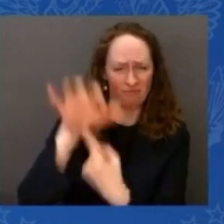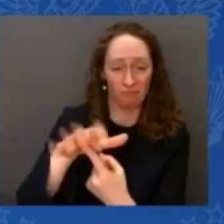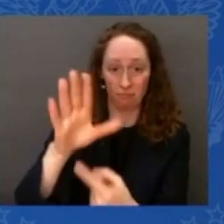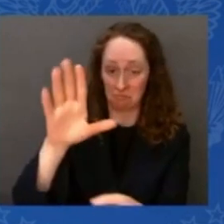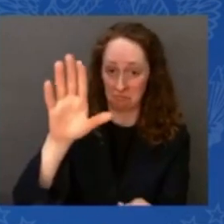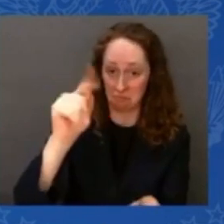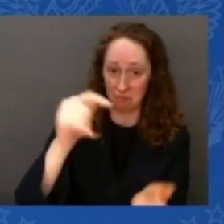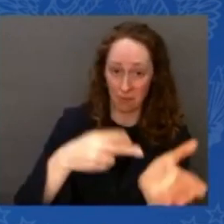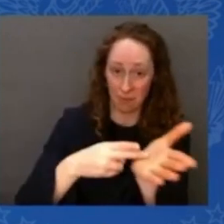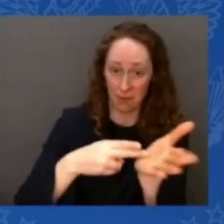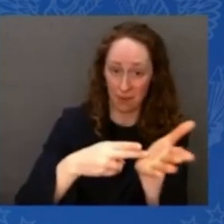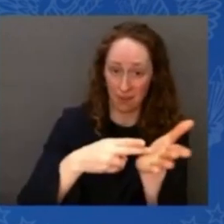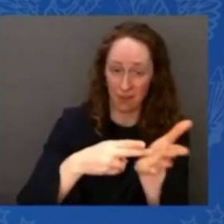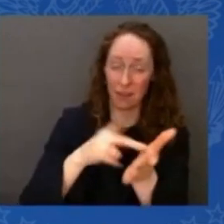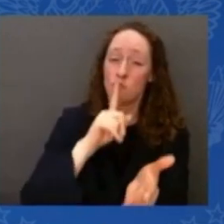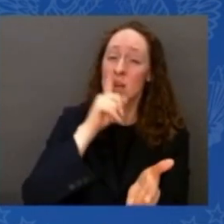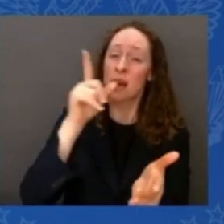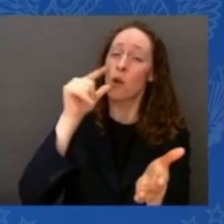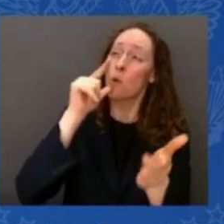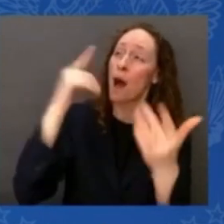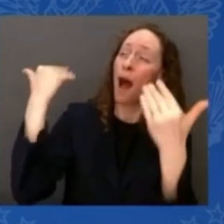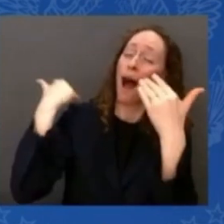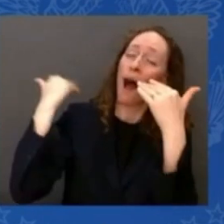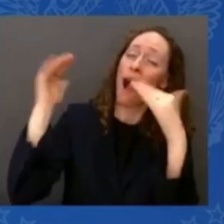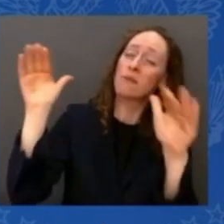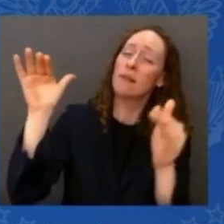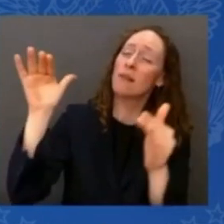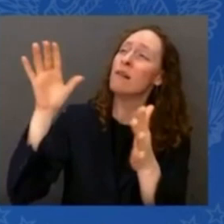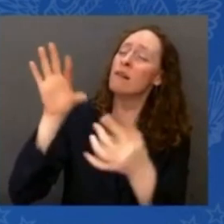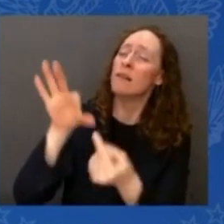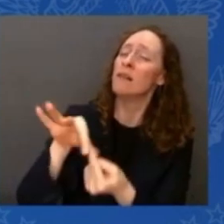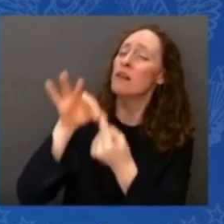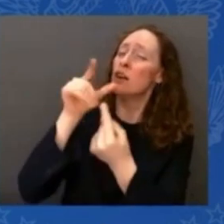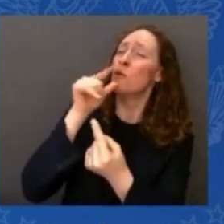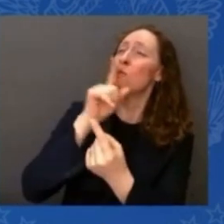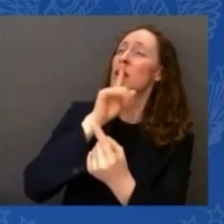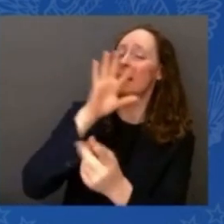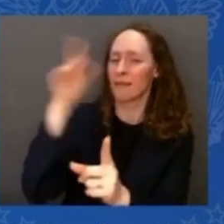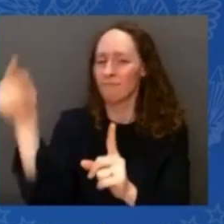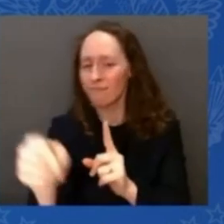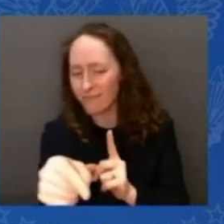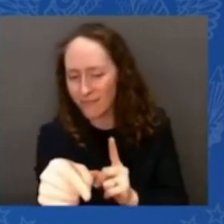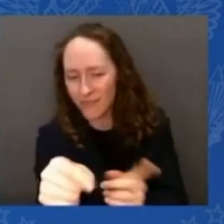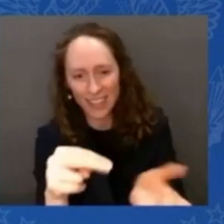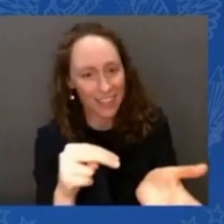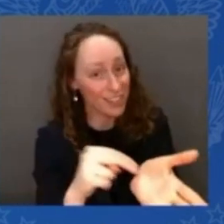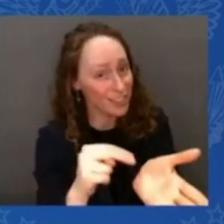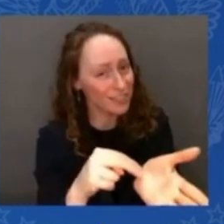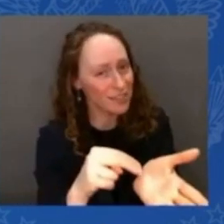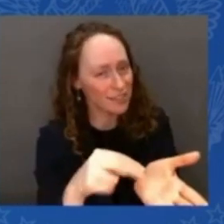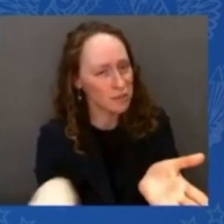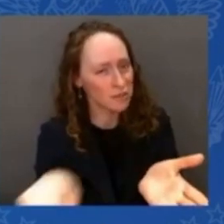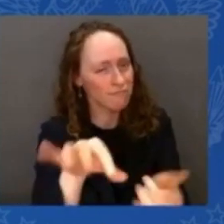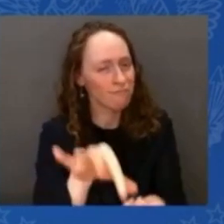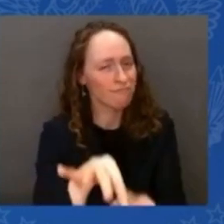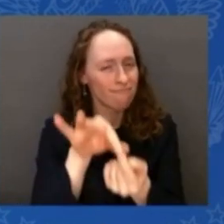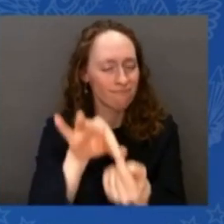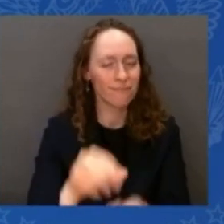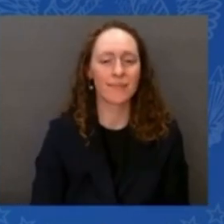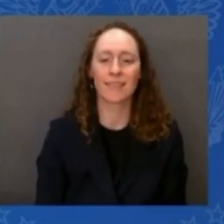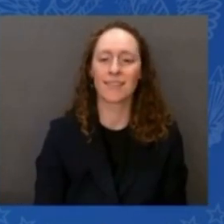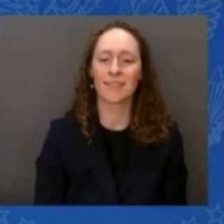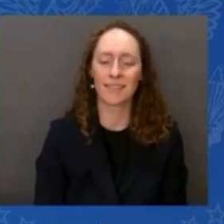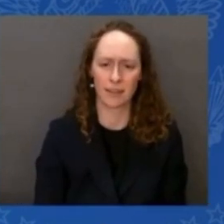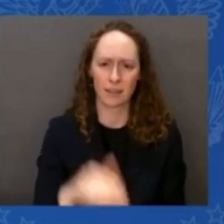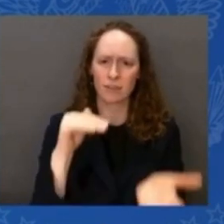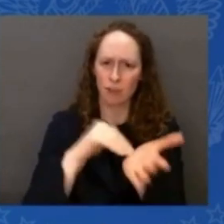You guys allow us to live. Nurses make you want to live. I'm not joking. You lie there in the ICU, which I've done for a long time,